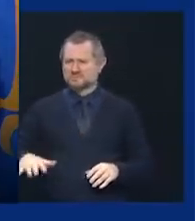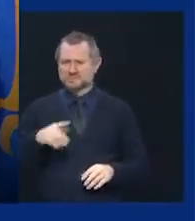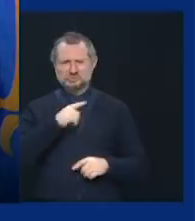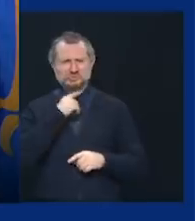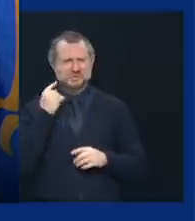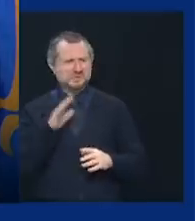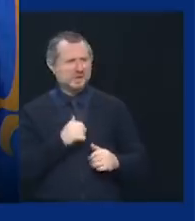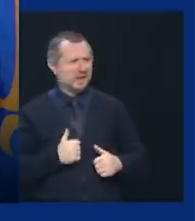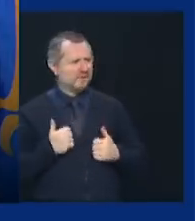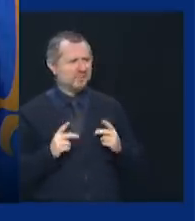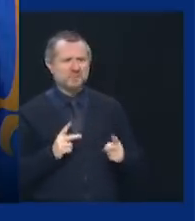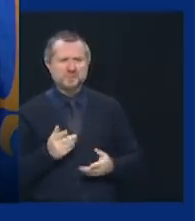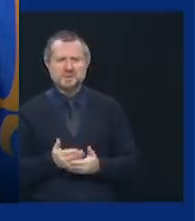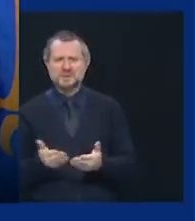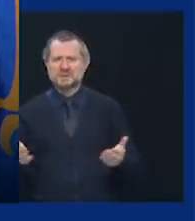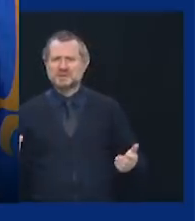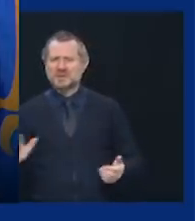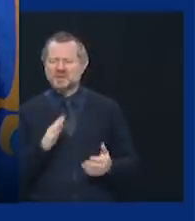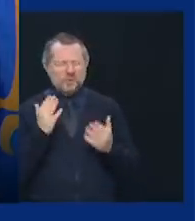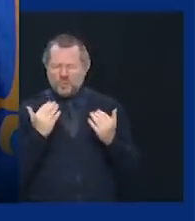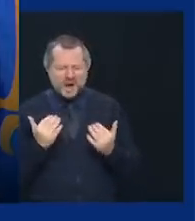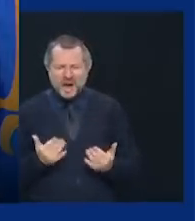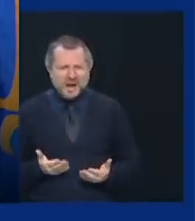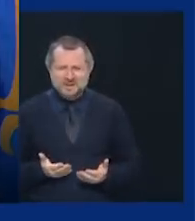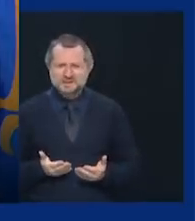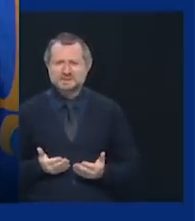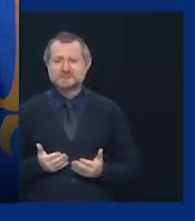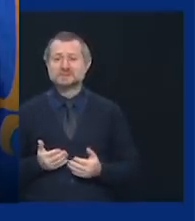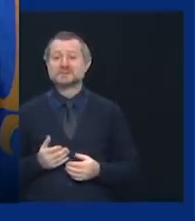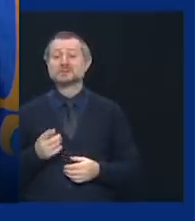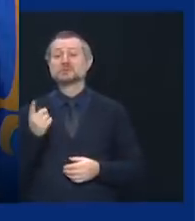at risk? Dr. Redfield,